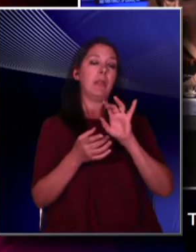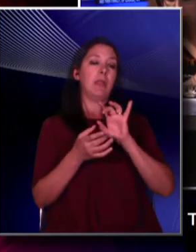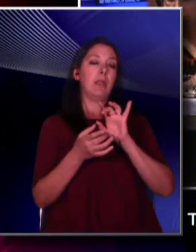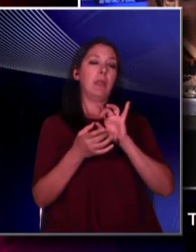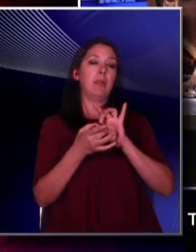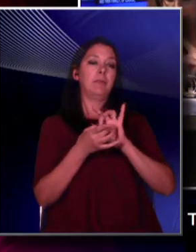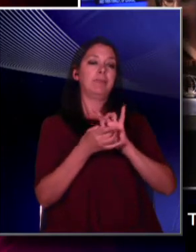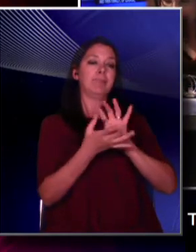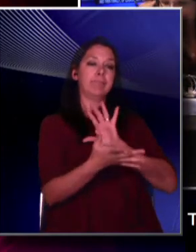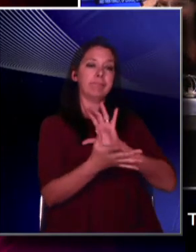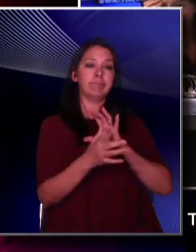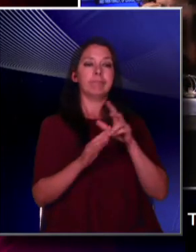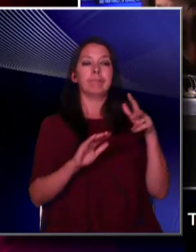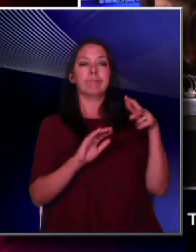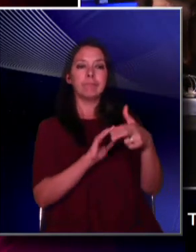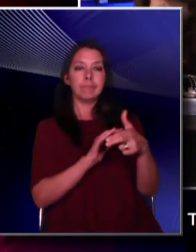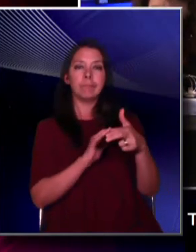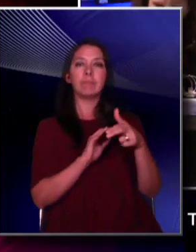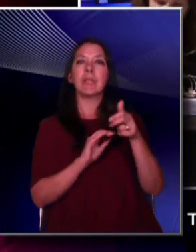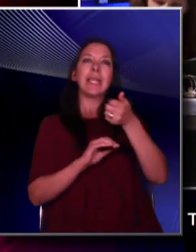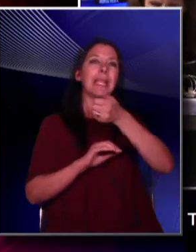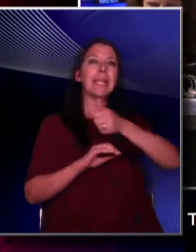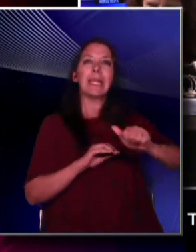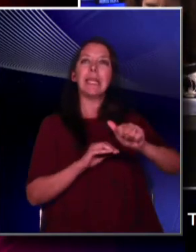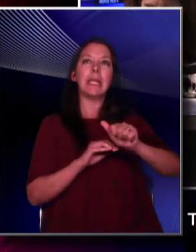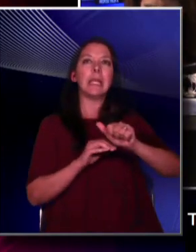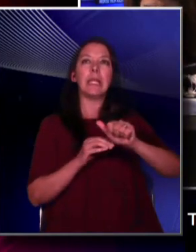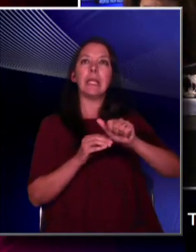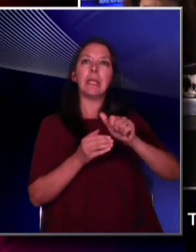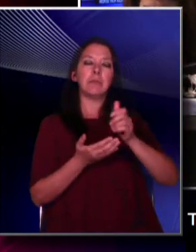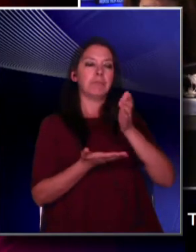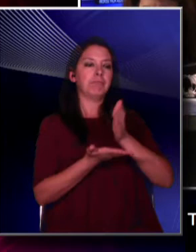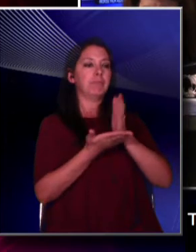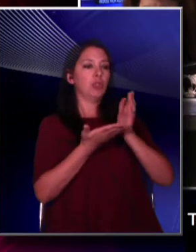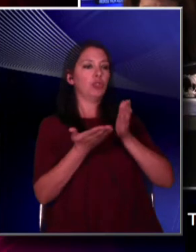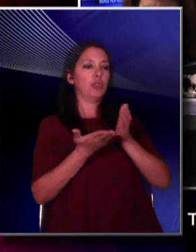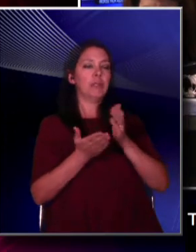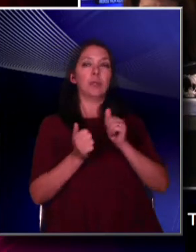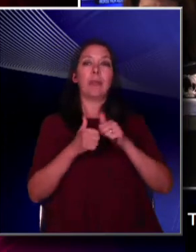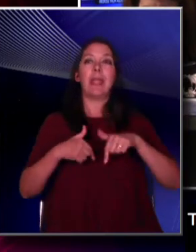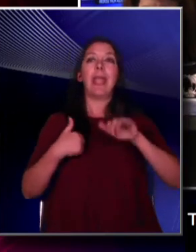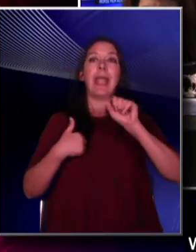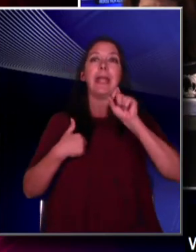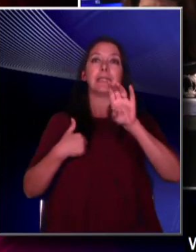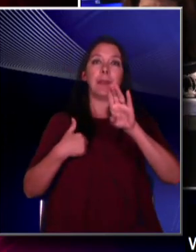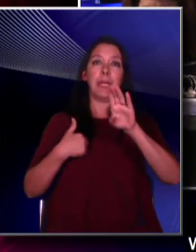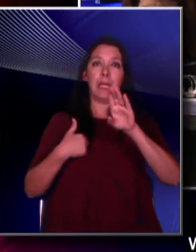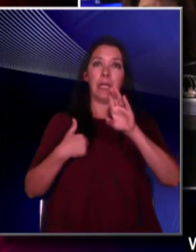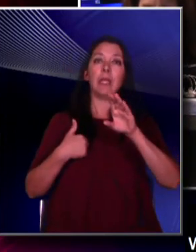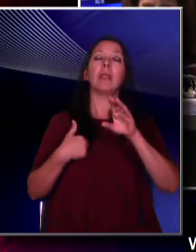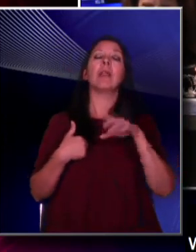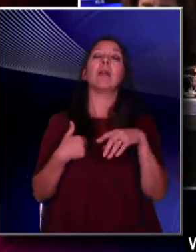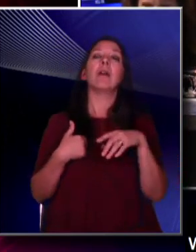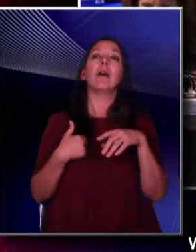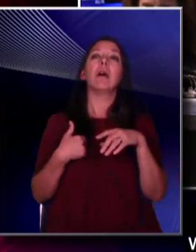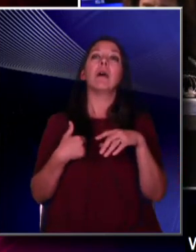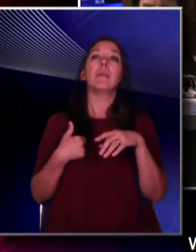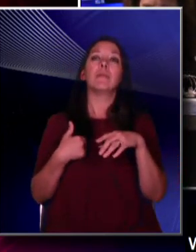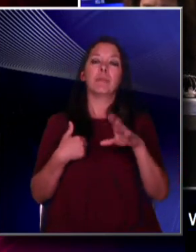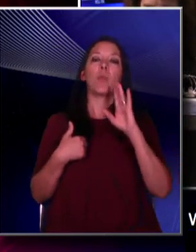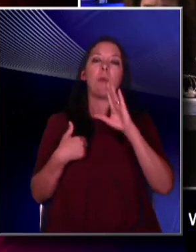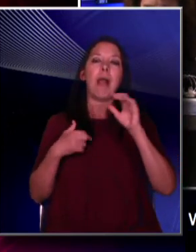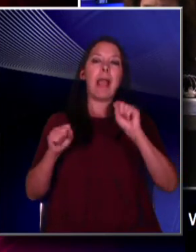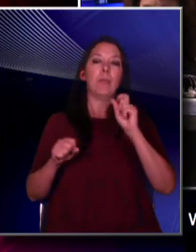from ASDB with the school district, we will, on the next agenda item, have a vote